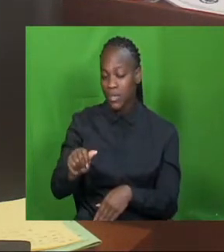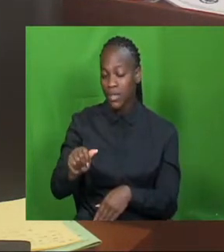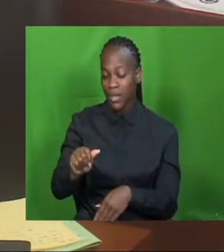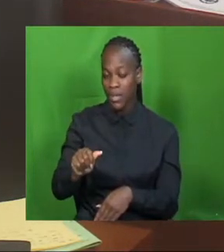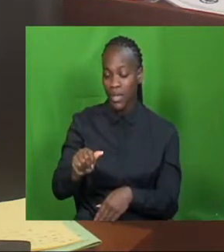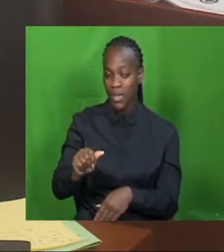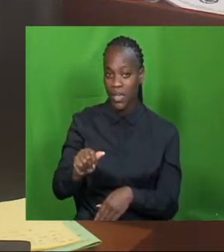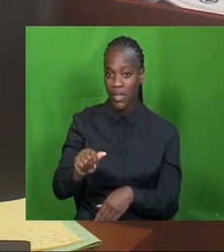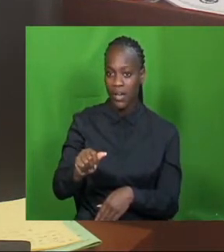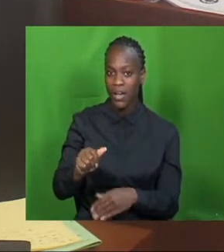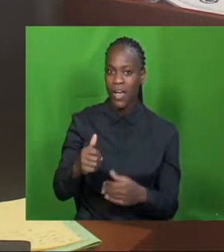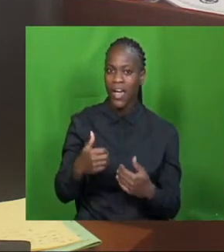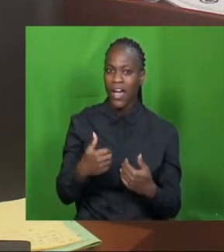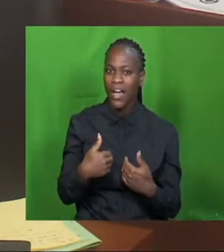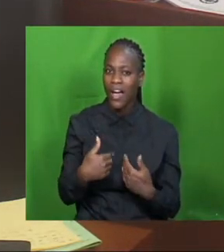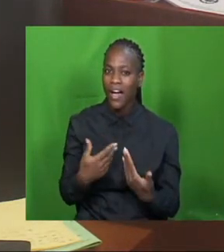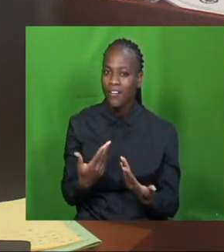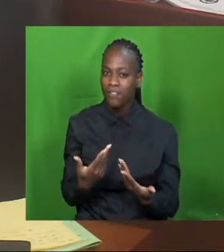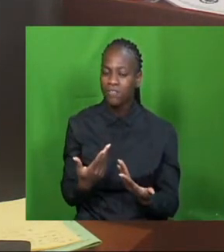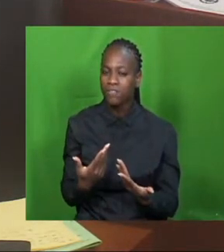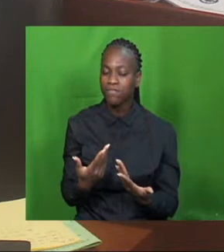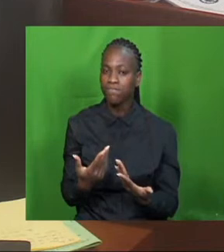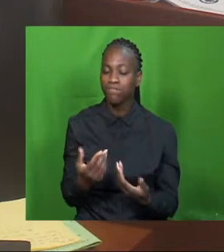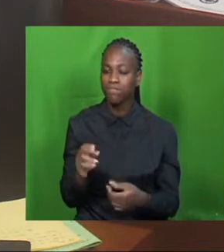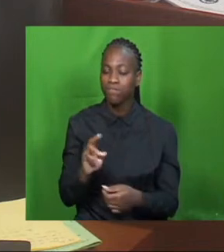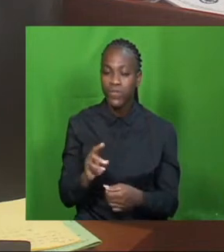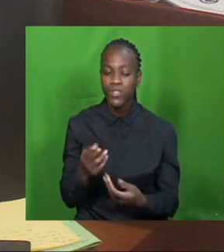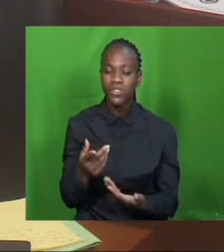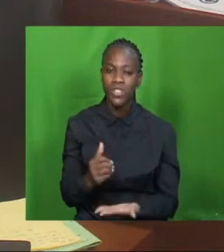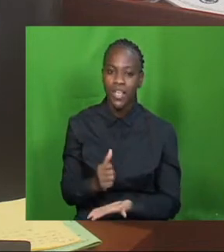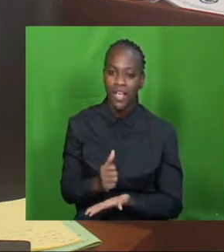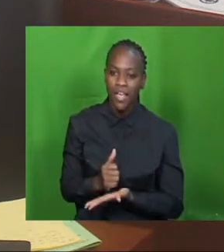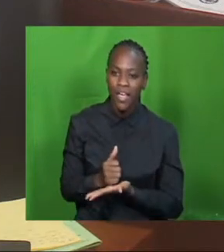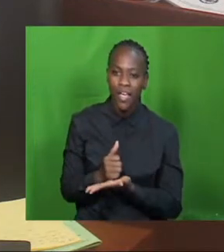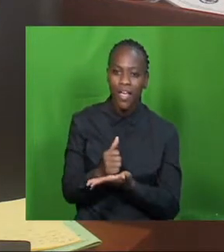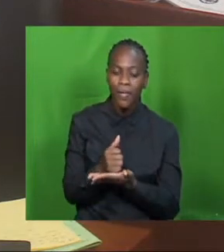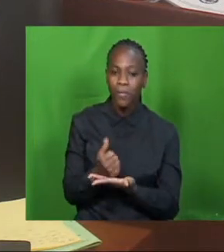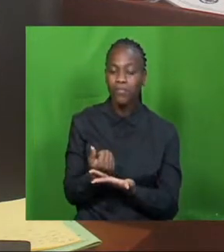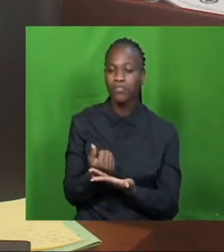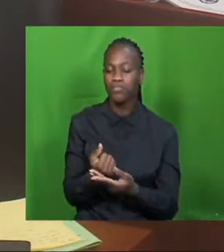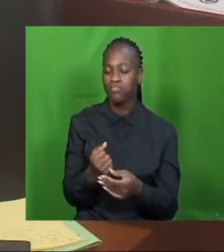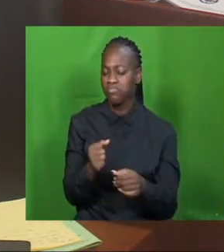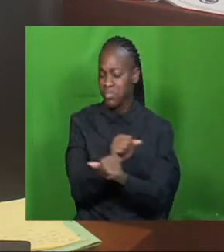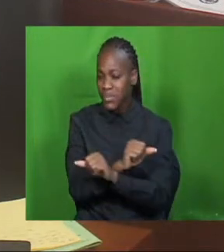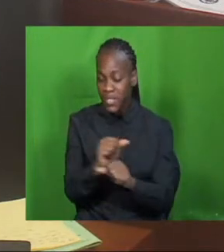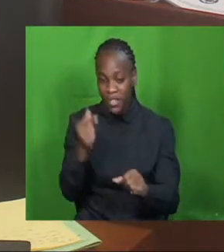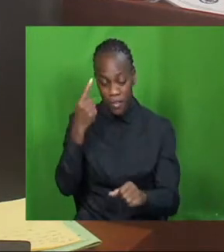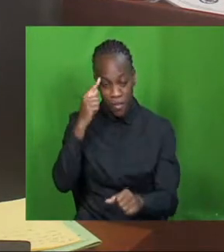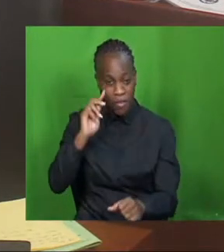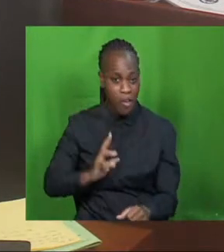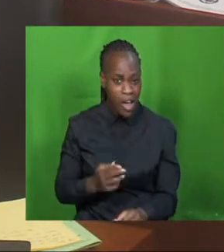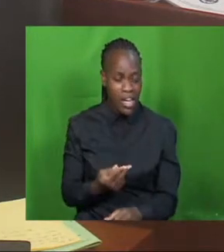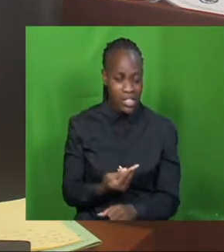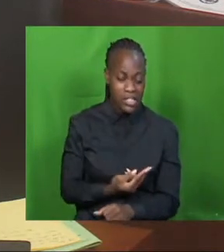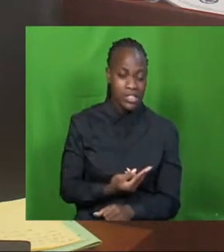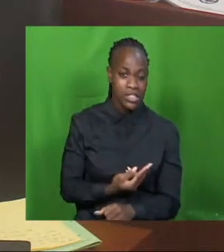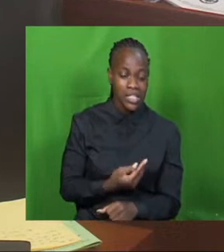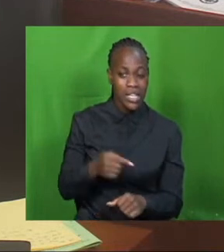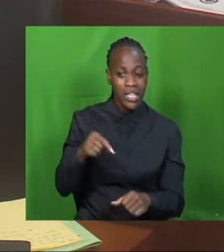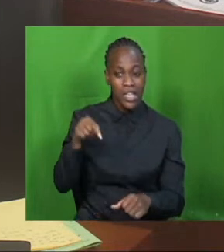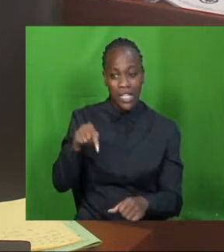Parliament and the people of Ghana to the Tanzanian Parliament and to their government in particular, Mr.